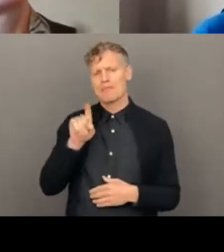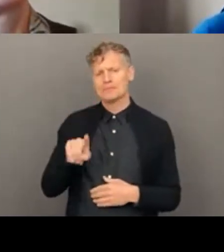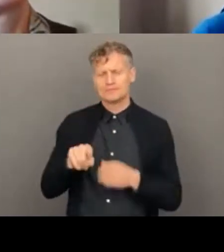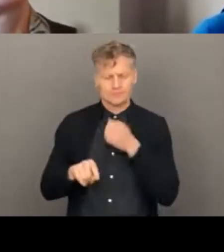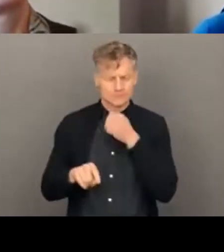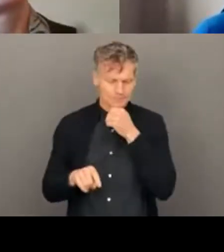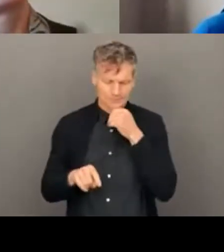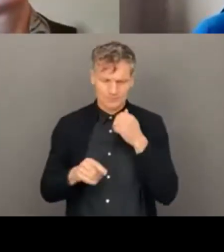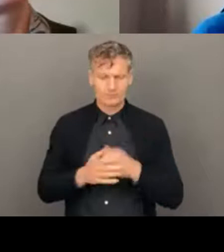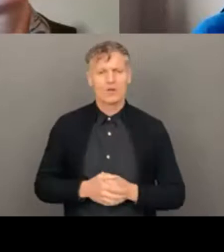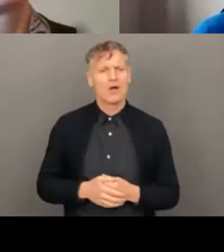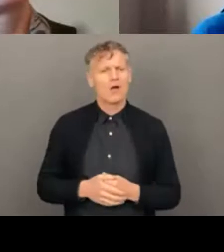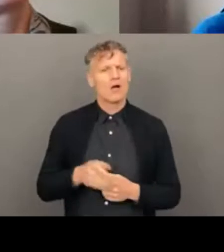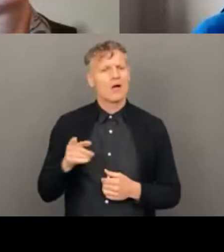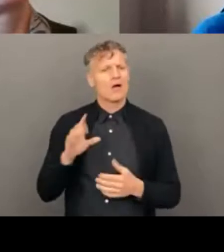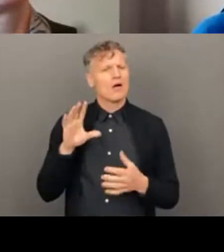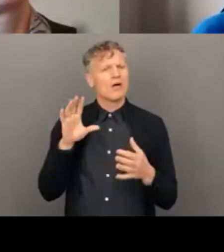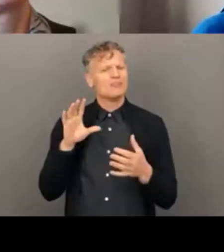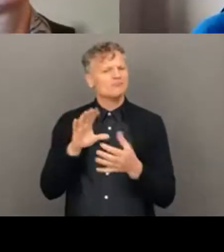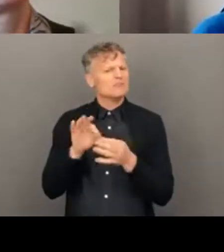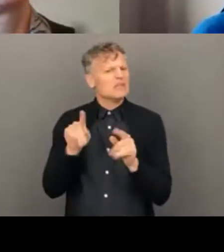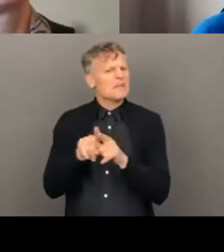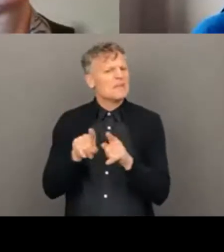you think about unlocking the economic potential?